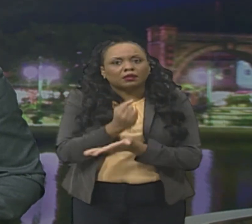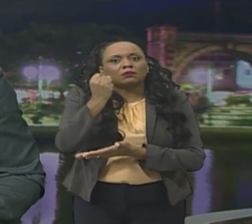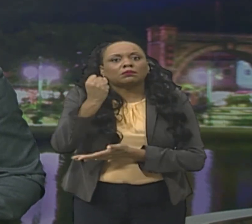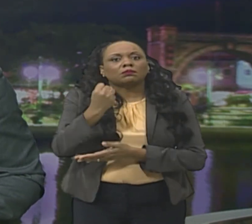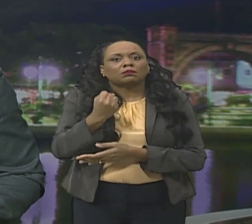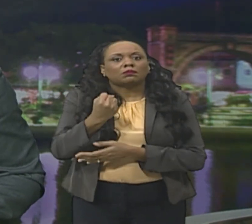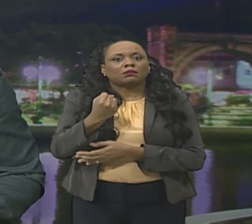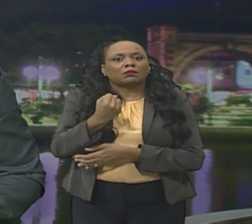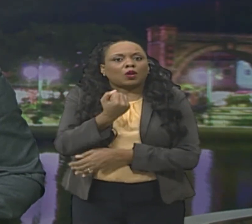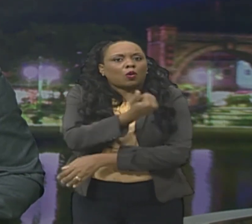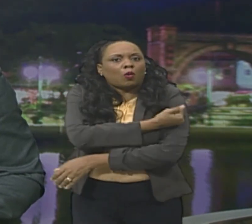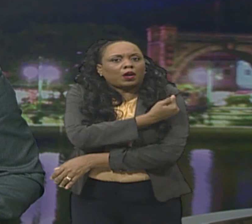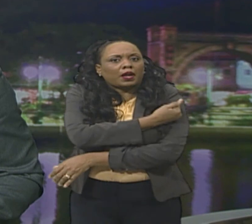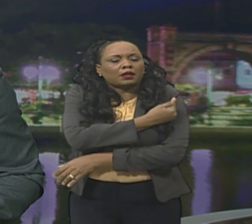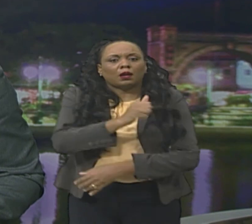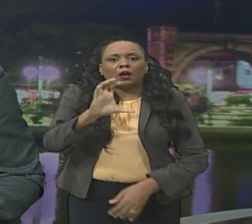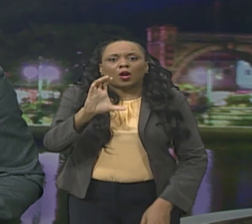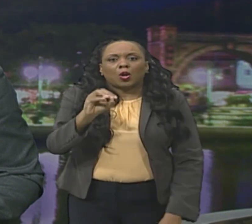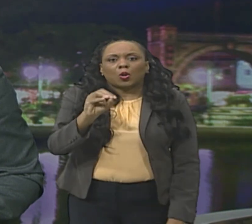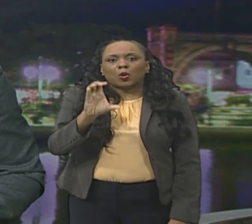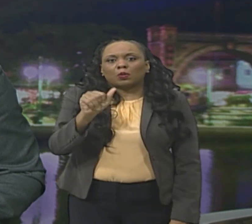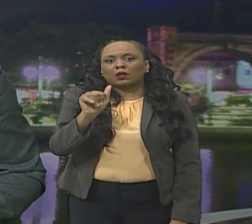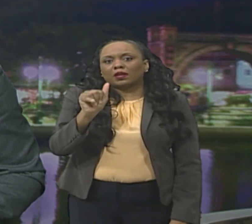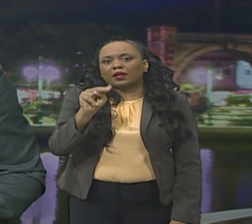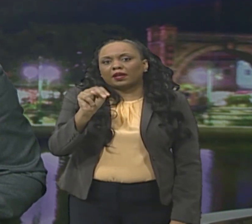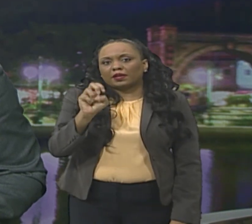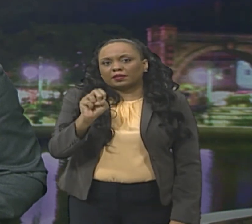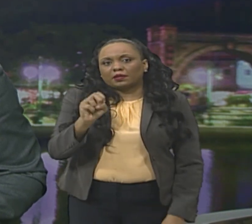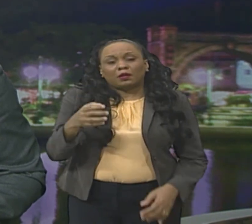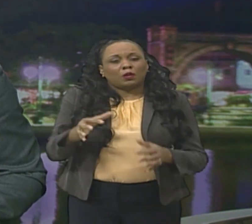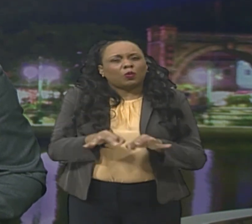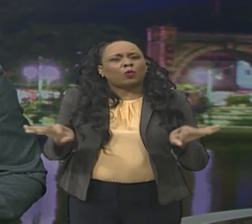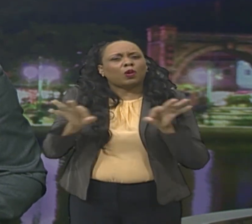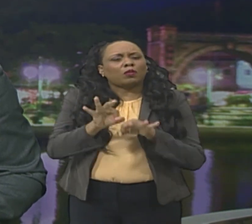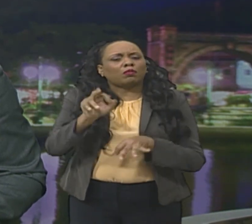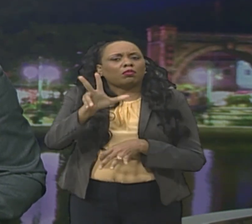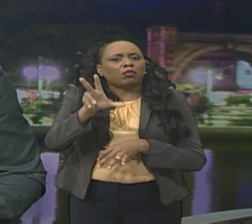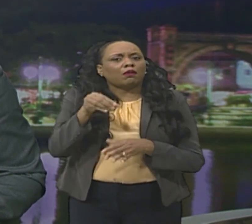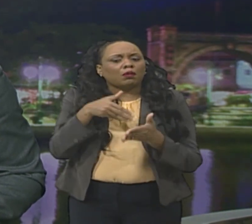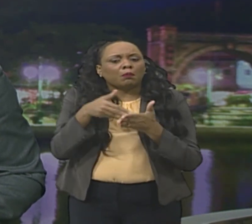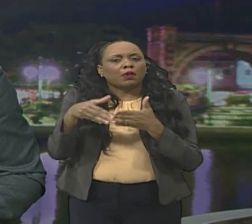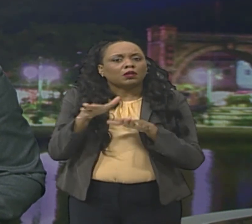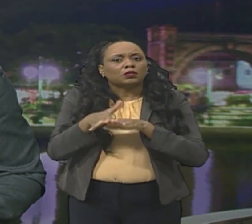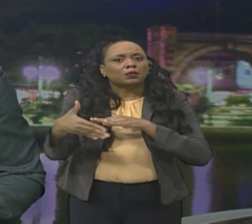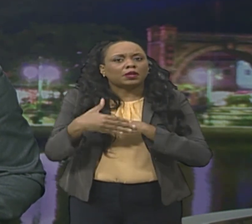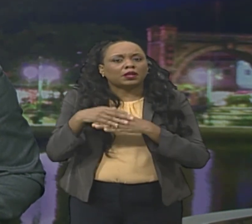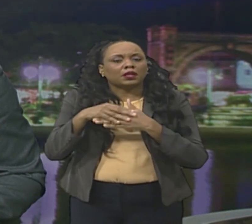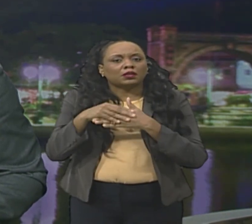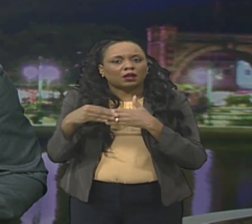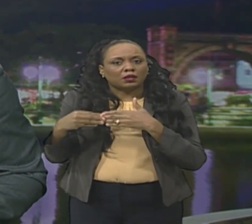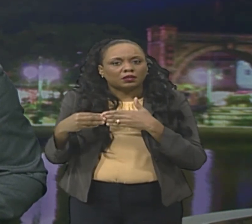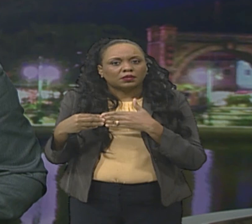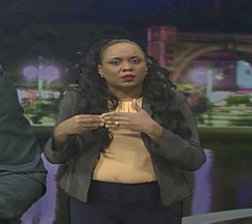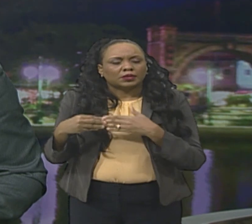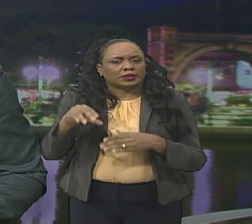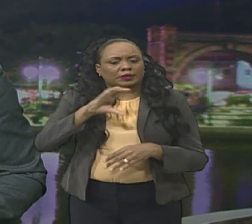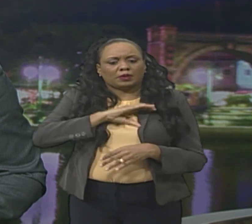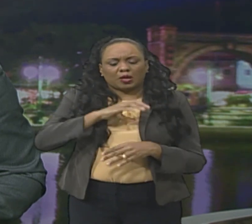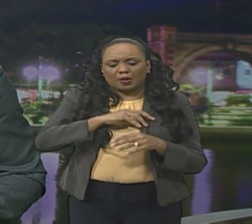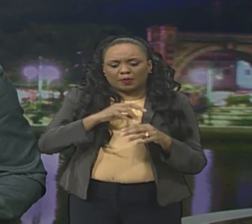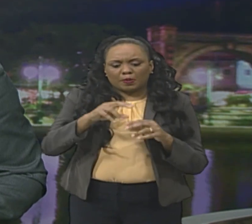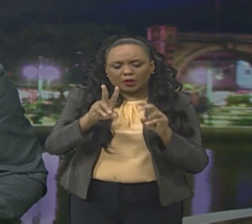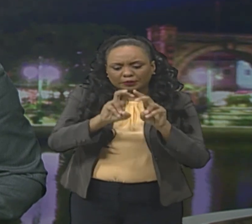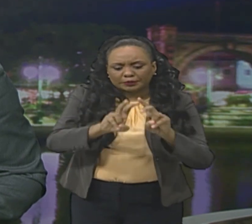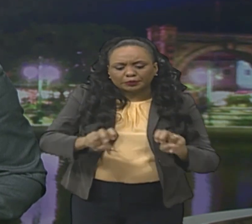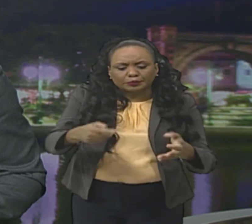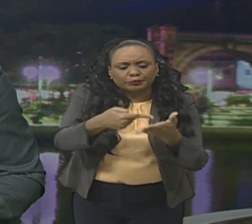with a street value of 13 million Jamaican dollars. The drugs were discovered as officers were inspecting a shipping container that arrived from